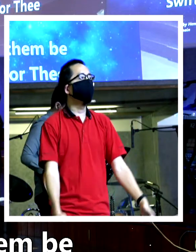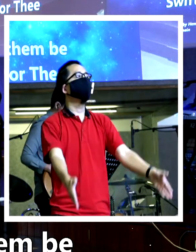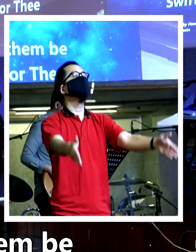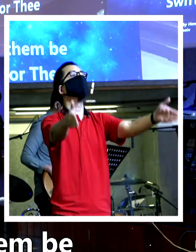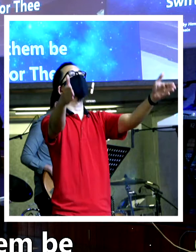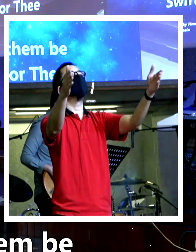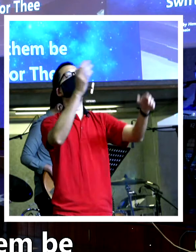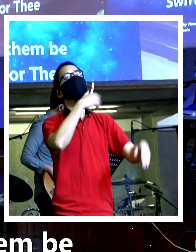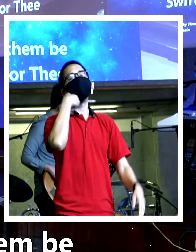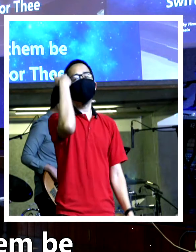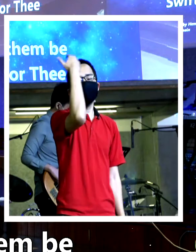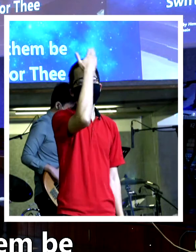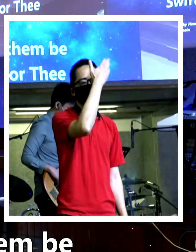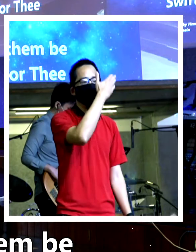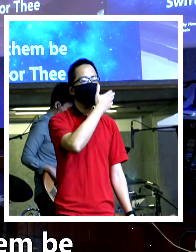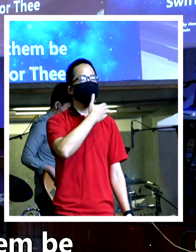swift.